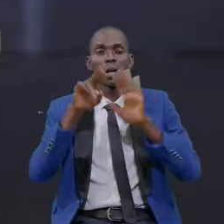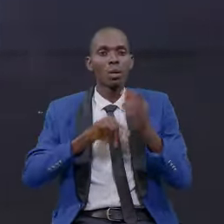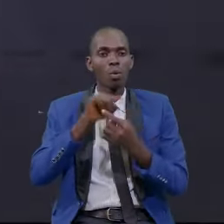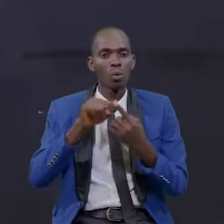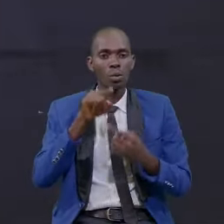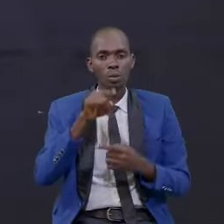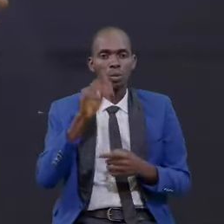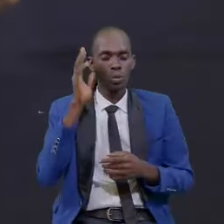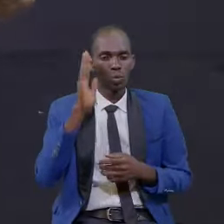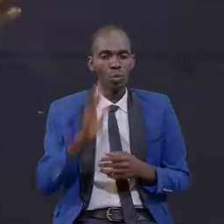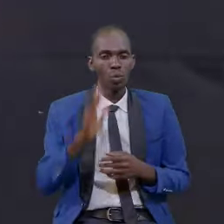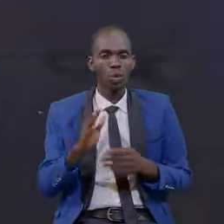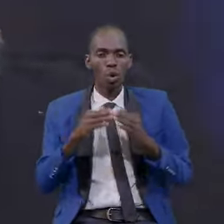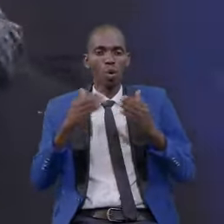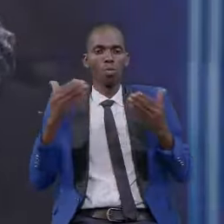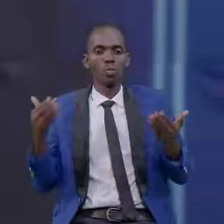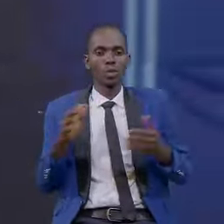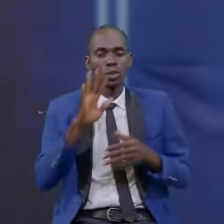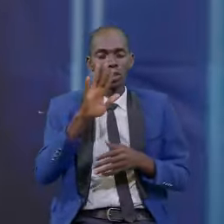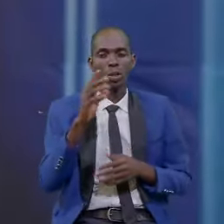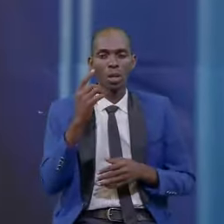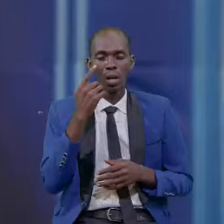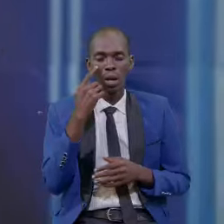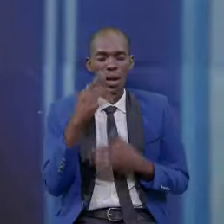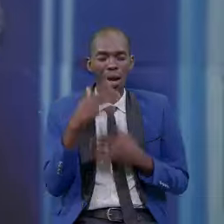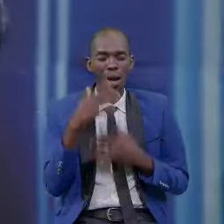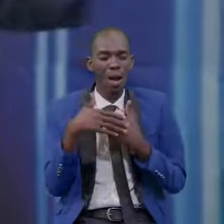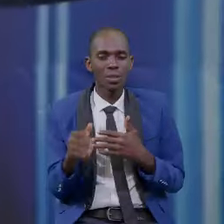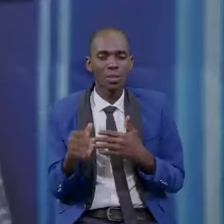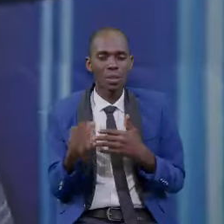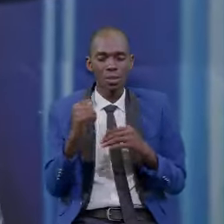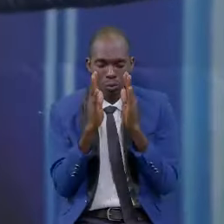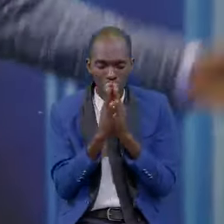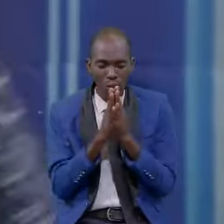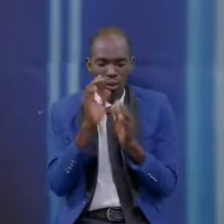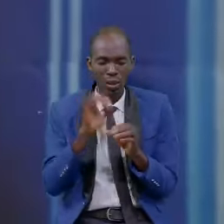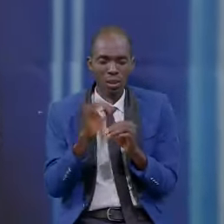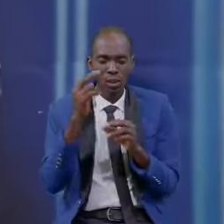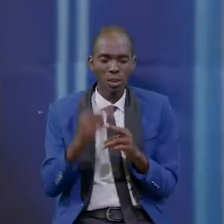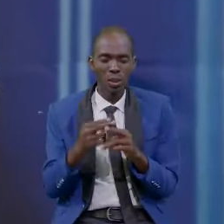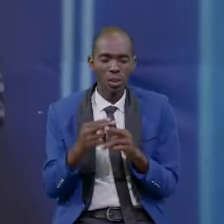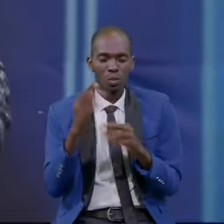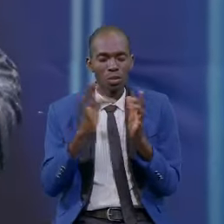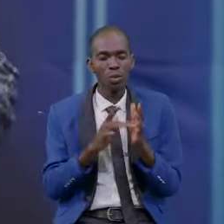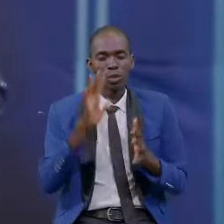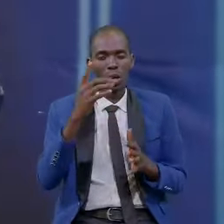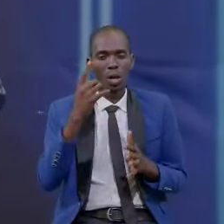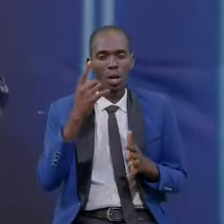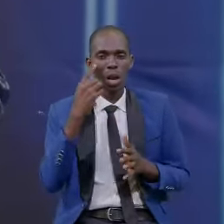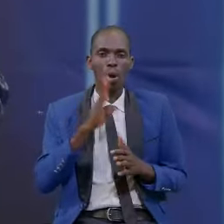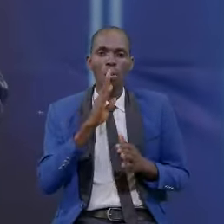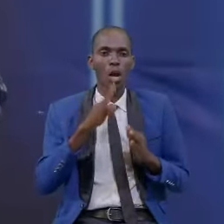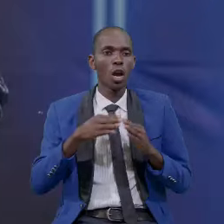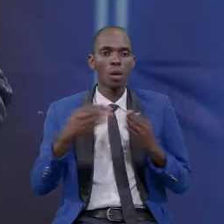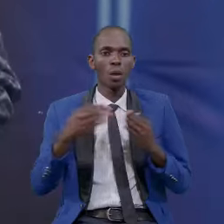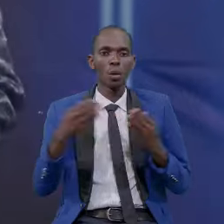eyes. After the mention of the name of Jesus, your eyes will be open. You